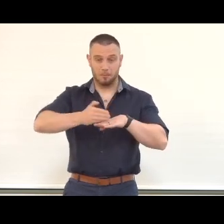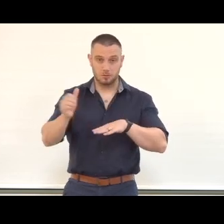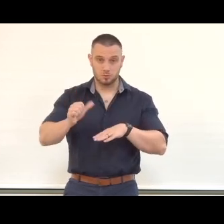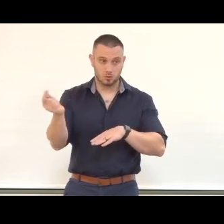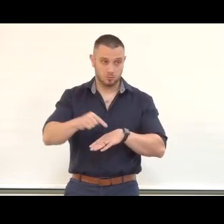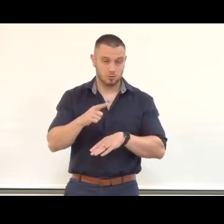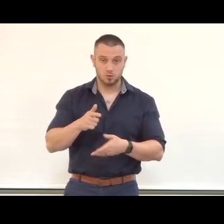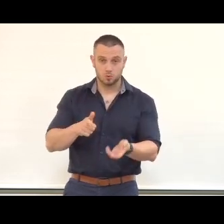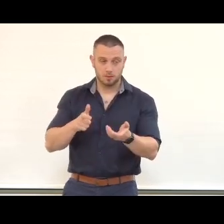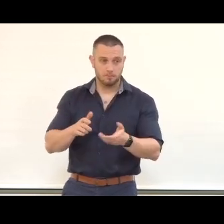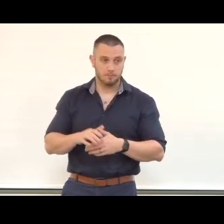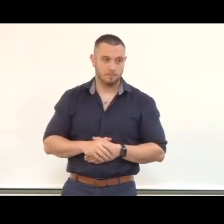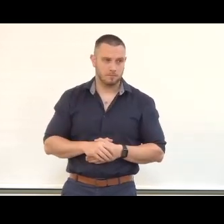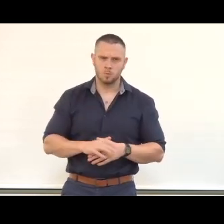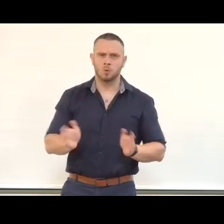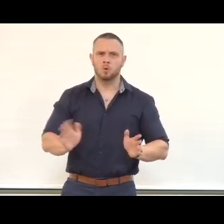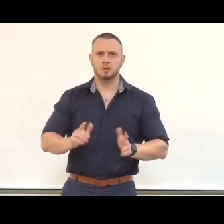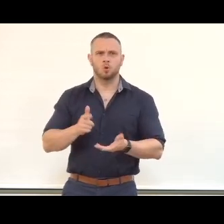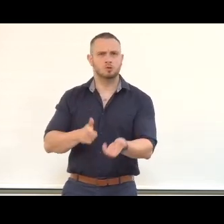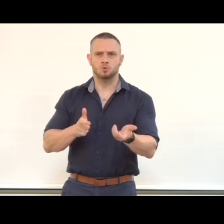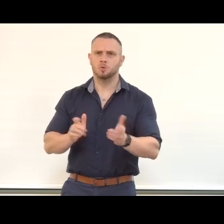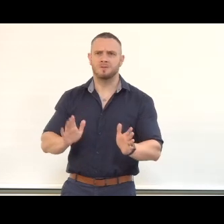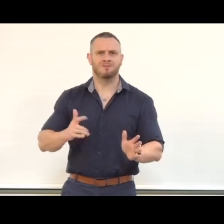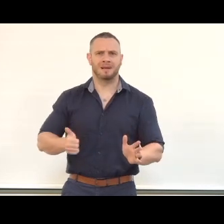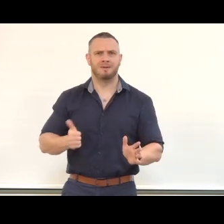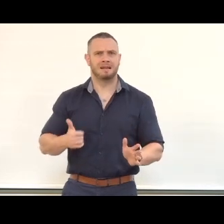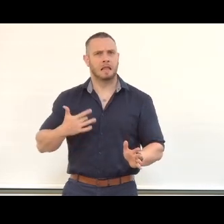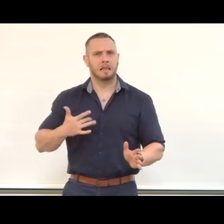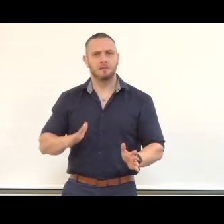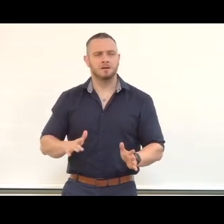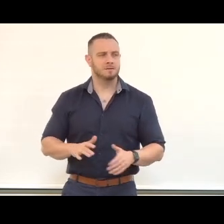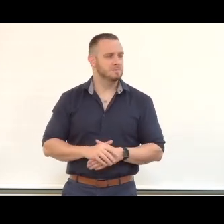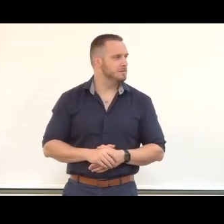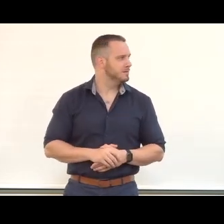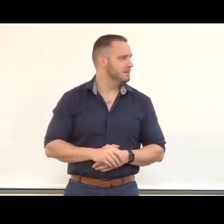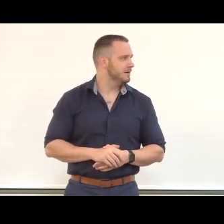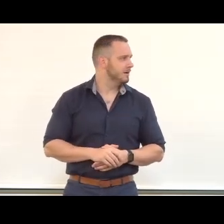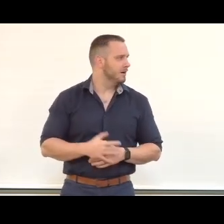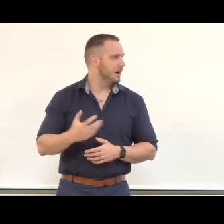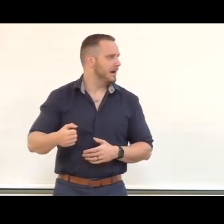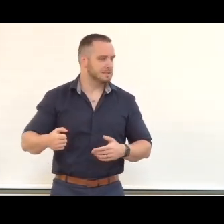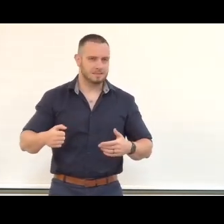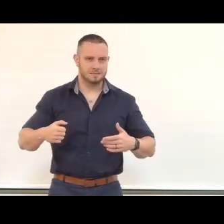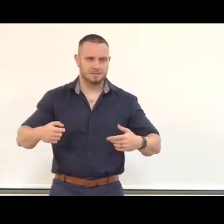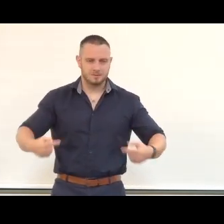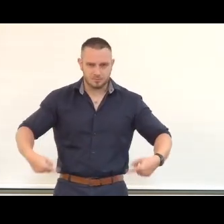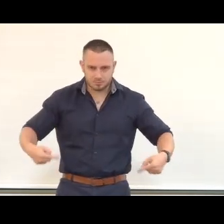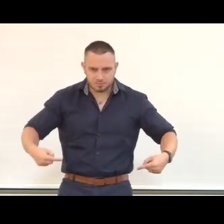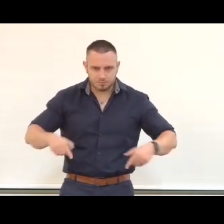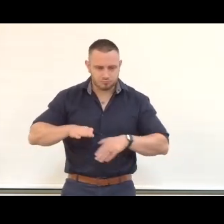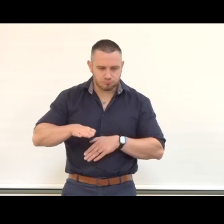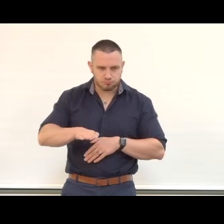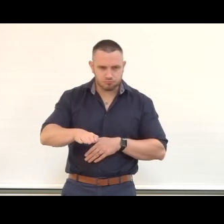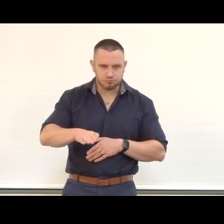shoot them? And we're like, no, let them live. Yeah, so. Oh, they had like this buggy, with like a tent atop, is that they're like